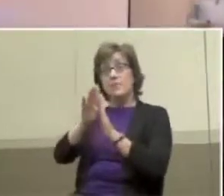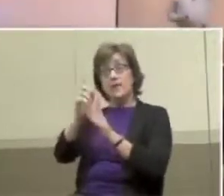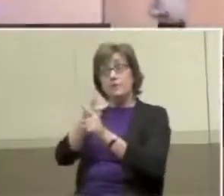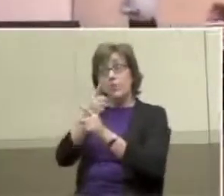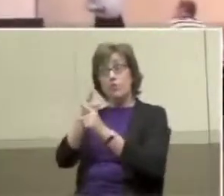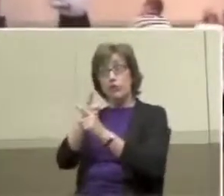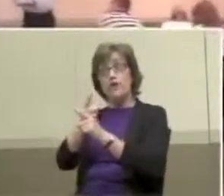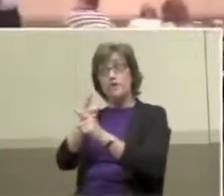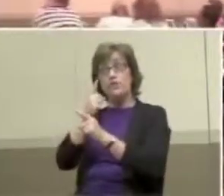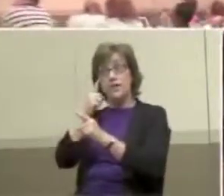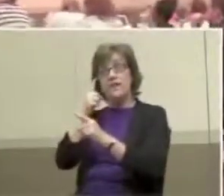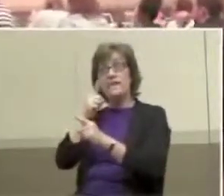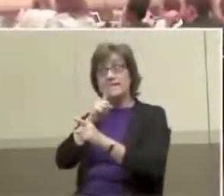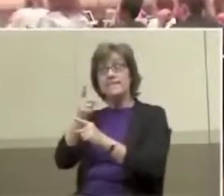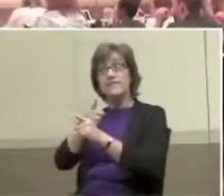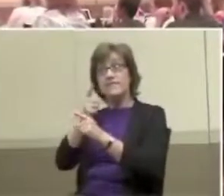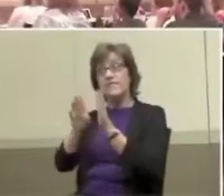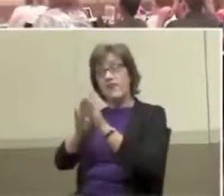so.